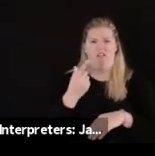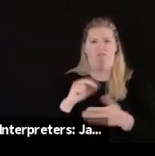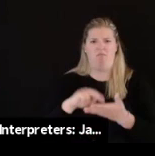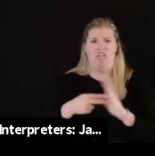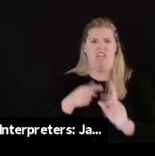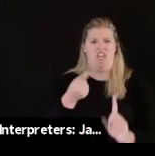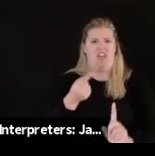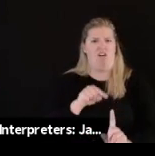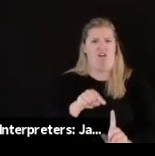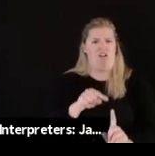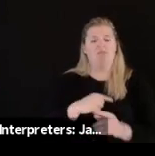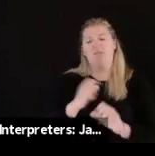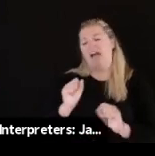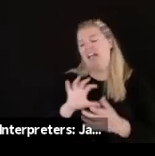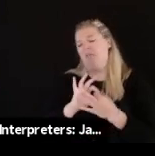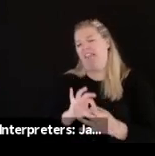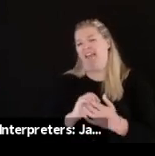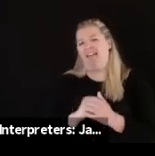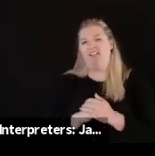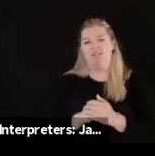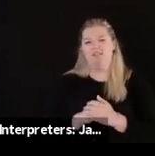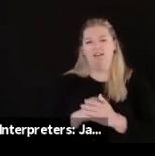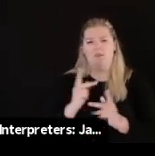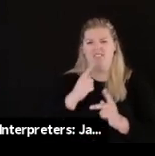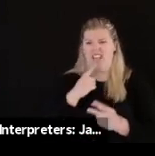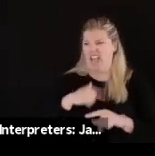that. I can't recall that feeling.